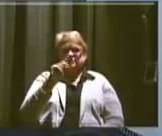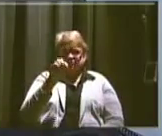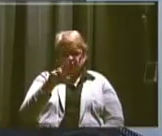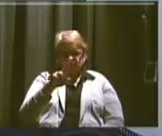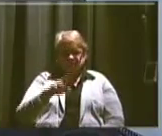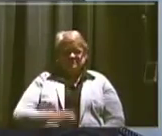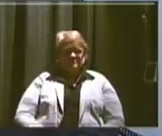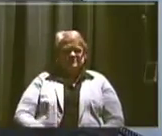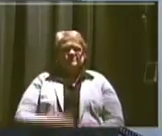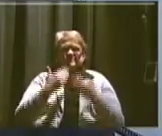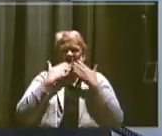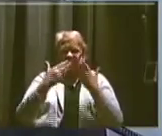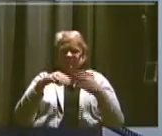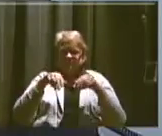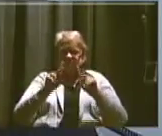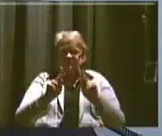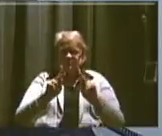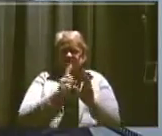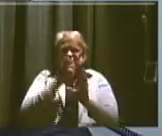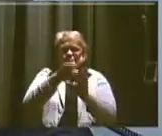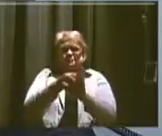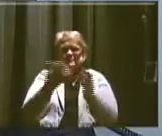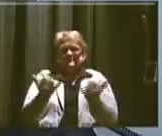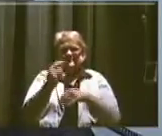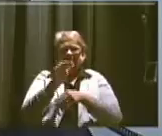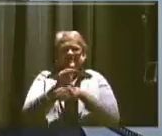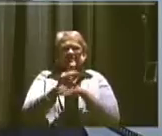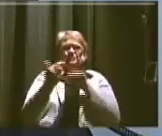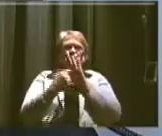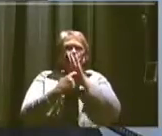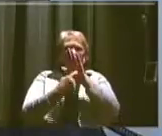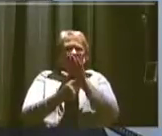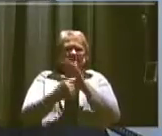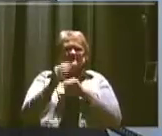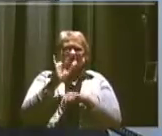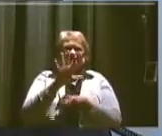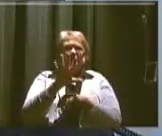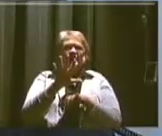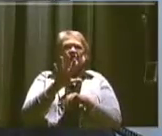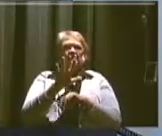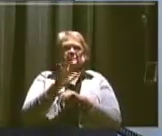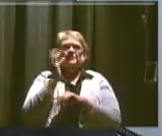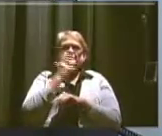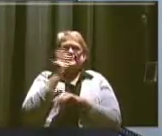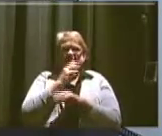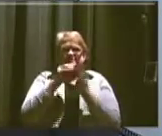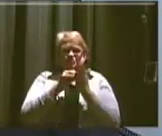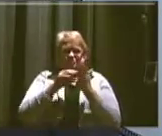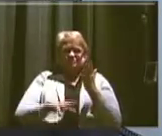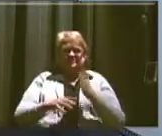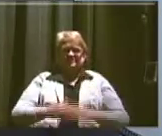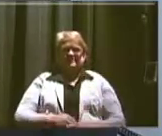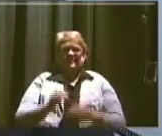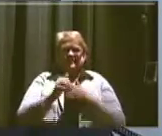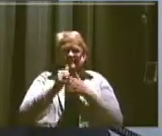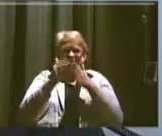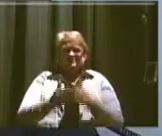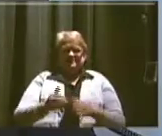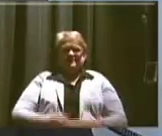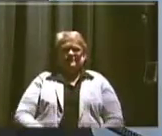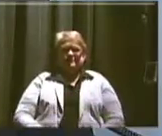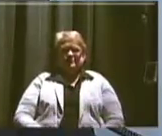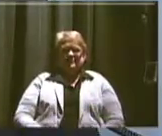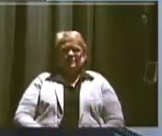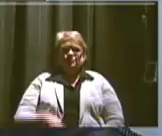for the opportunity to join you tonight as you recognize these five outstanding Mazeek students and leaders.